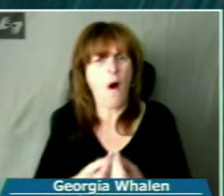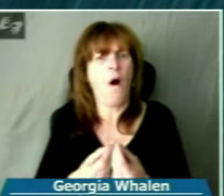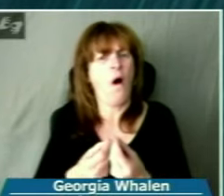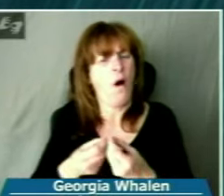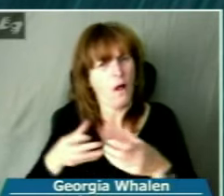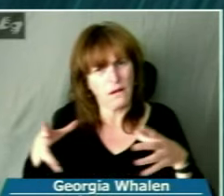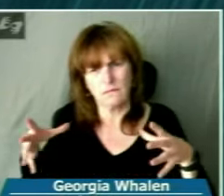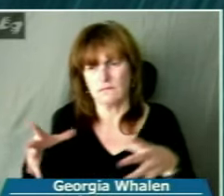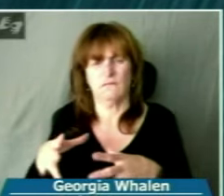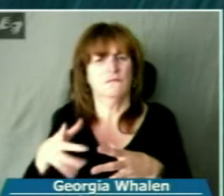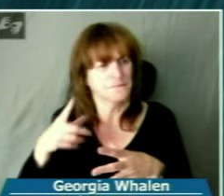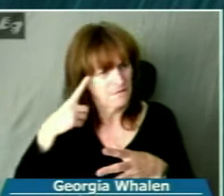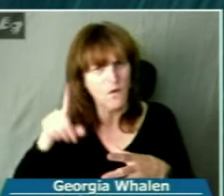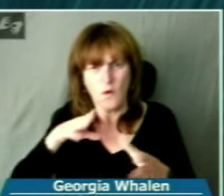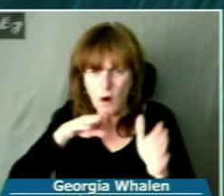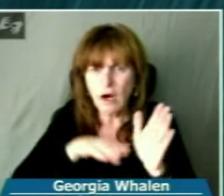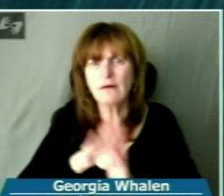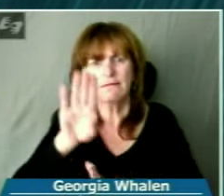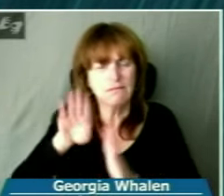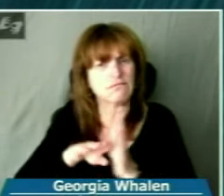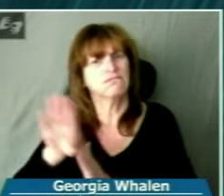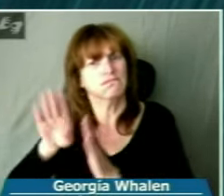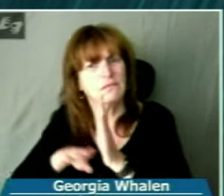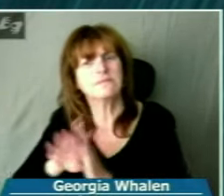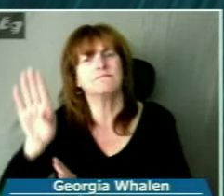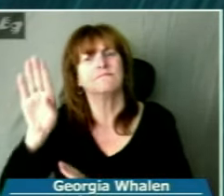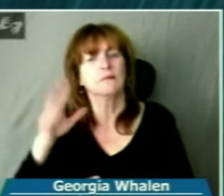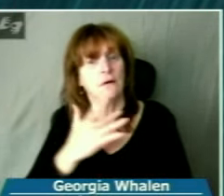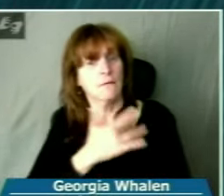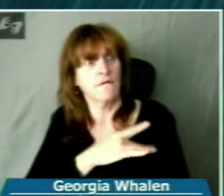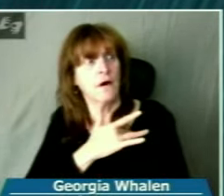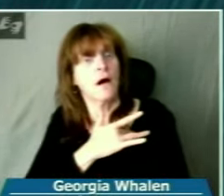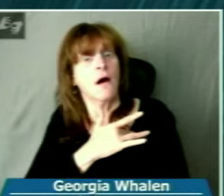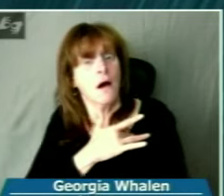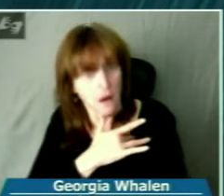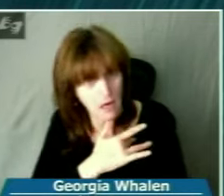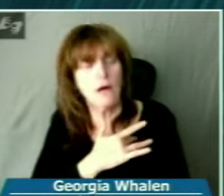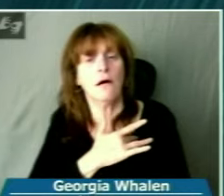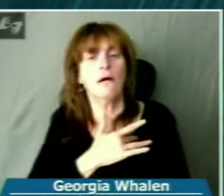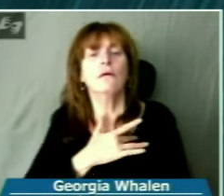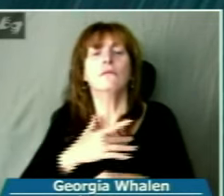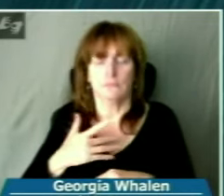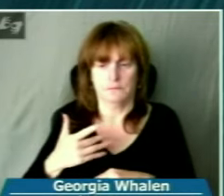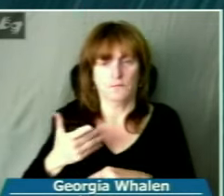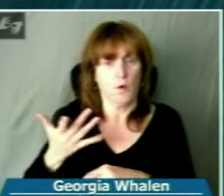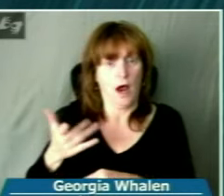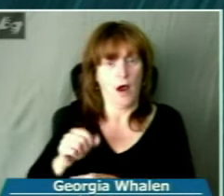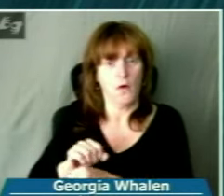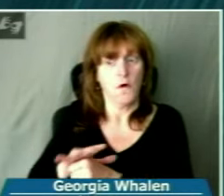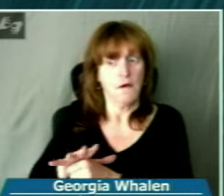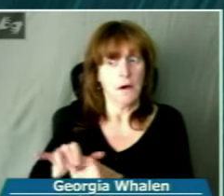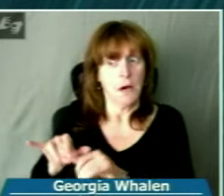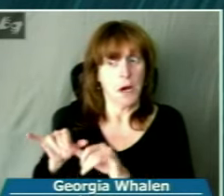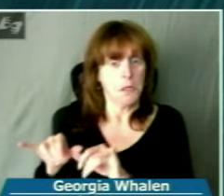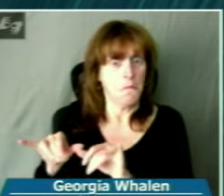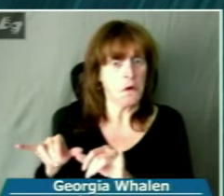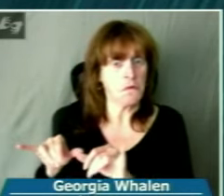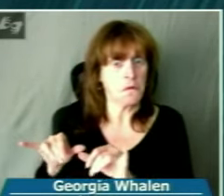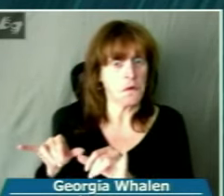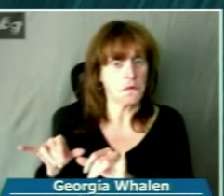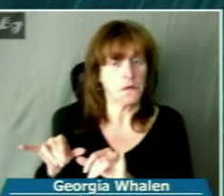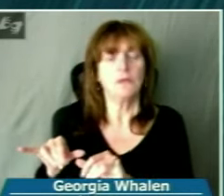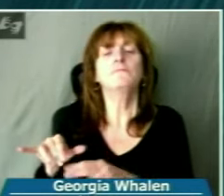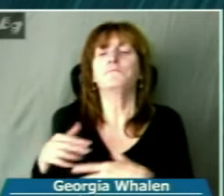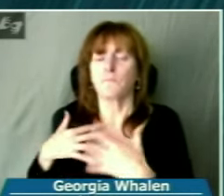And once we get the go ahead and the virus is somewhat in check, that we are able to help them kind